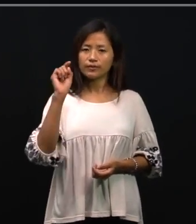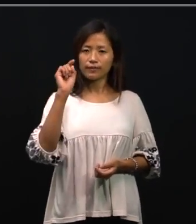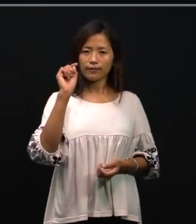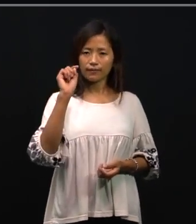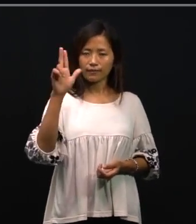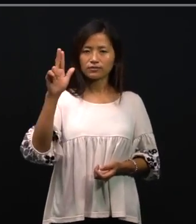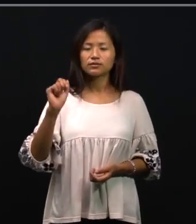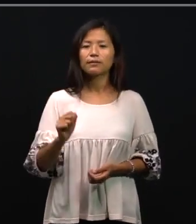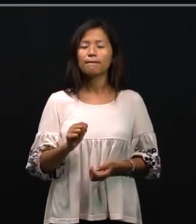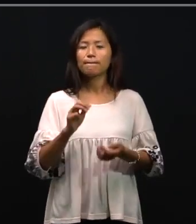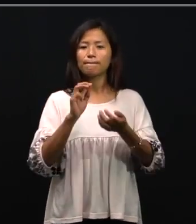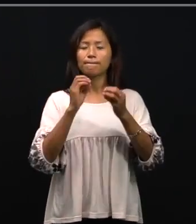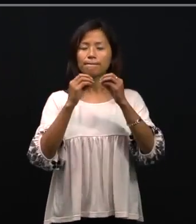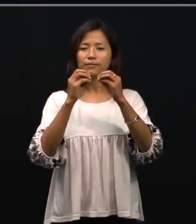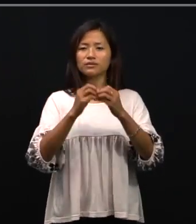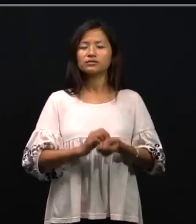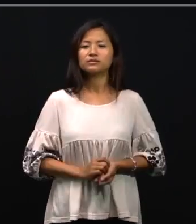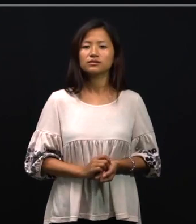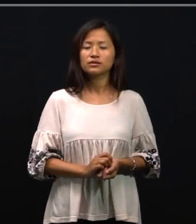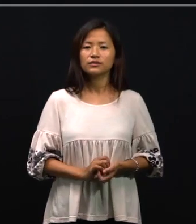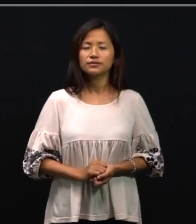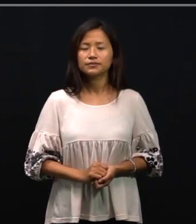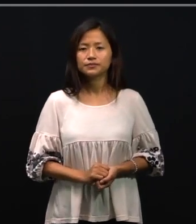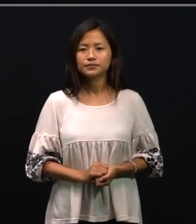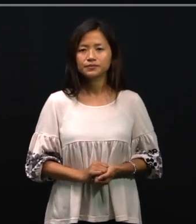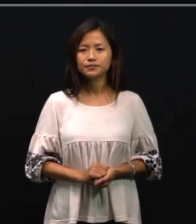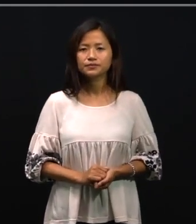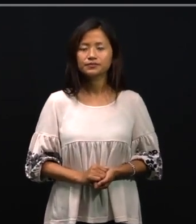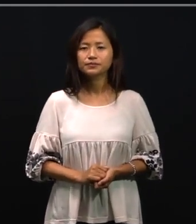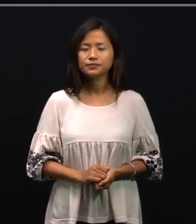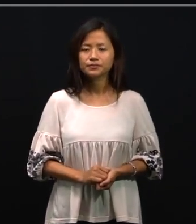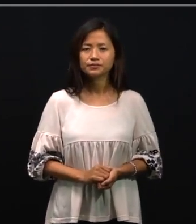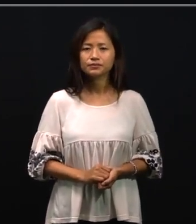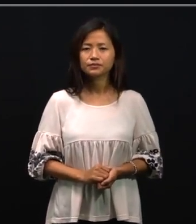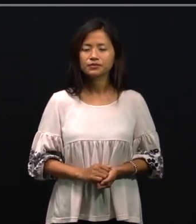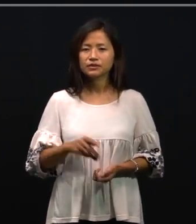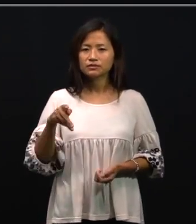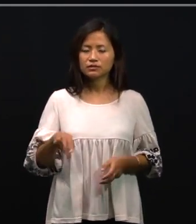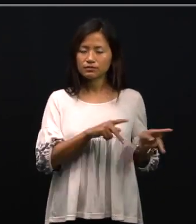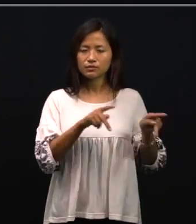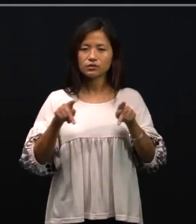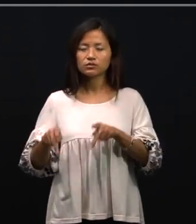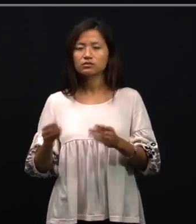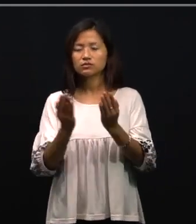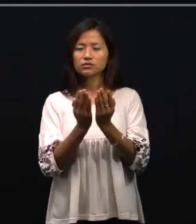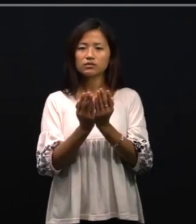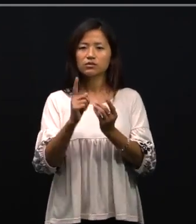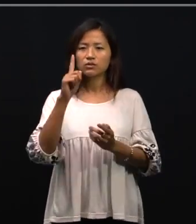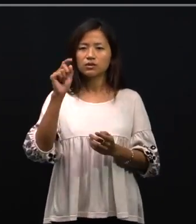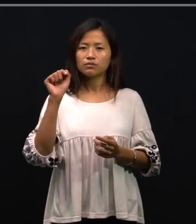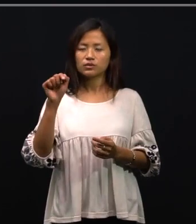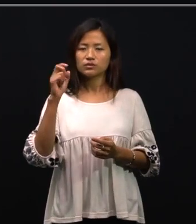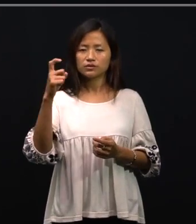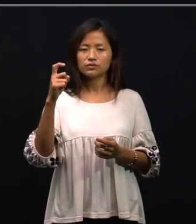animals, and microorganisms that are in existence today. And so it is not possible to study these 1.7 to